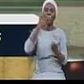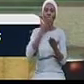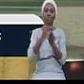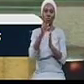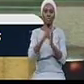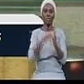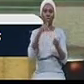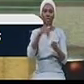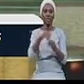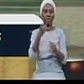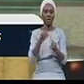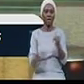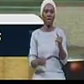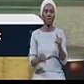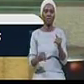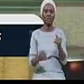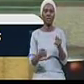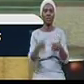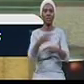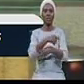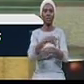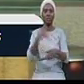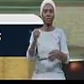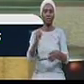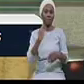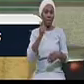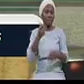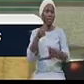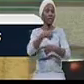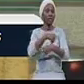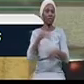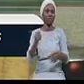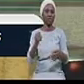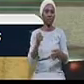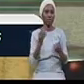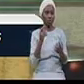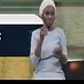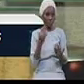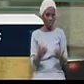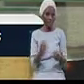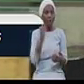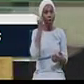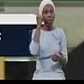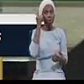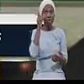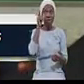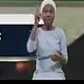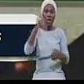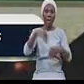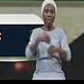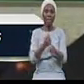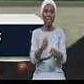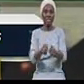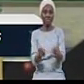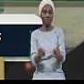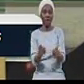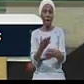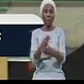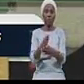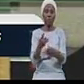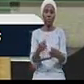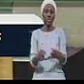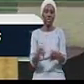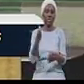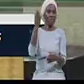he mentions the latter days, you understand, it's making the difference between the former days and the latter